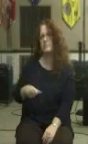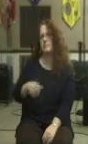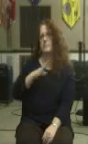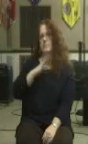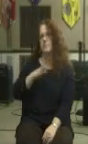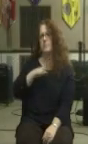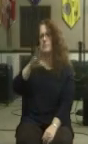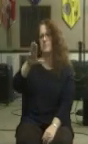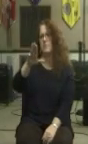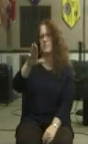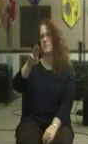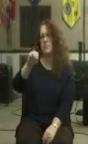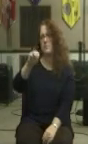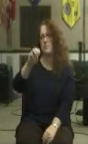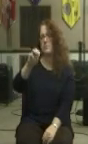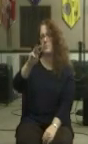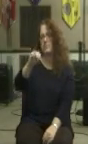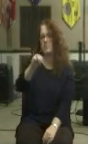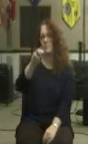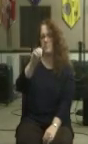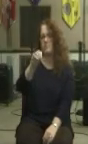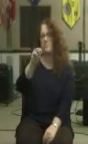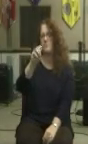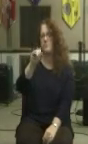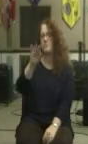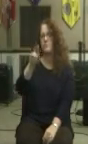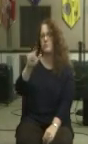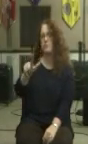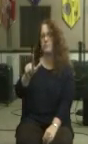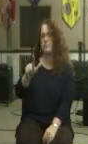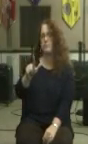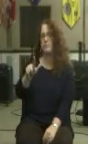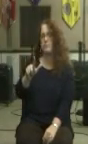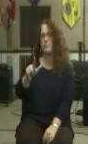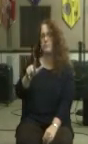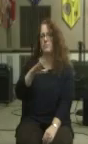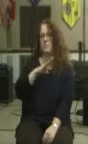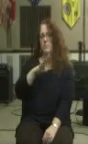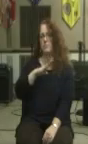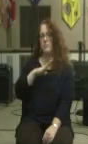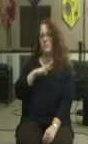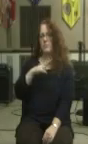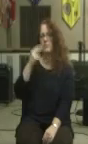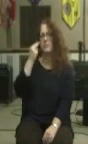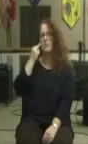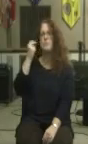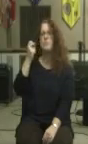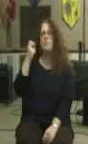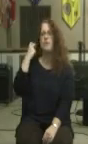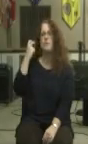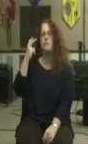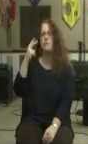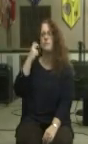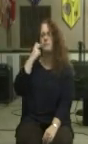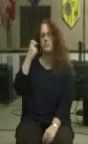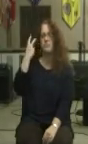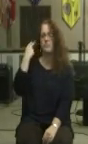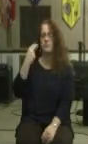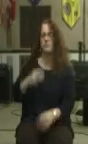Here we are today. This was over 2,000 years ago. We are still talking about the same woman.